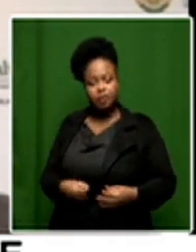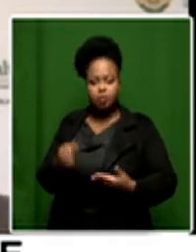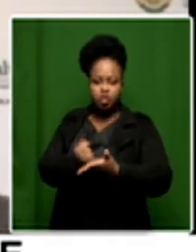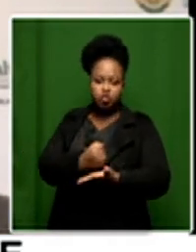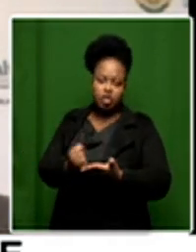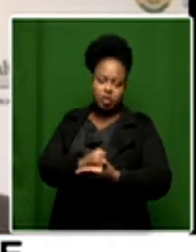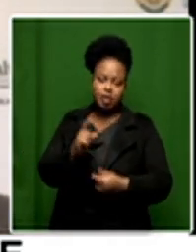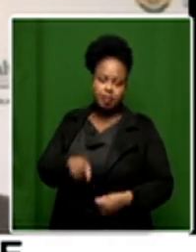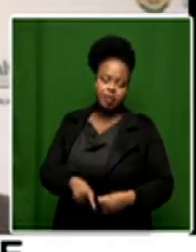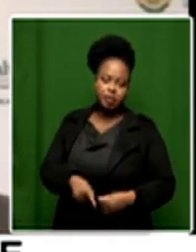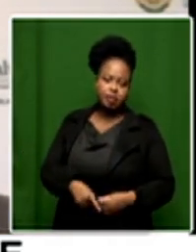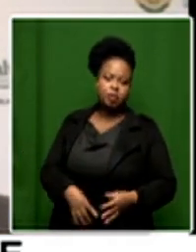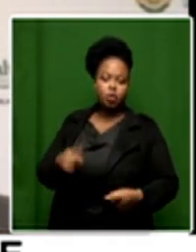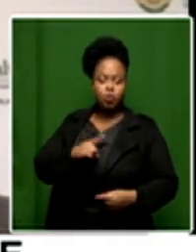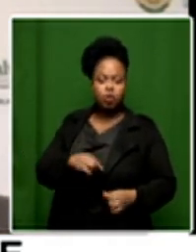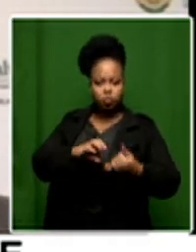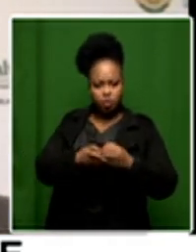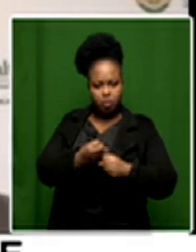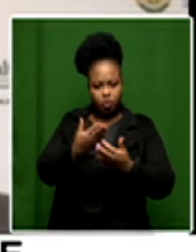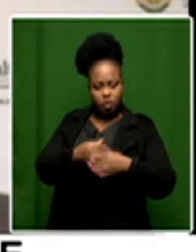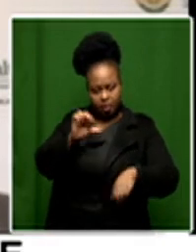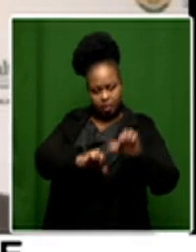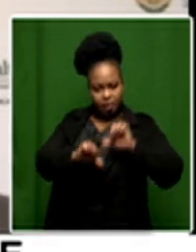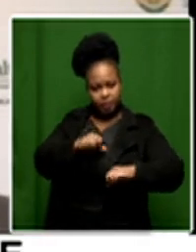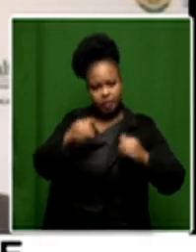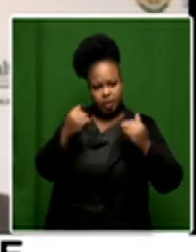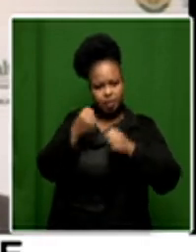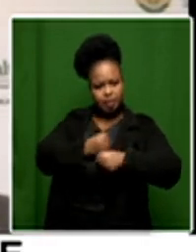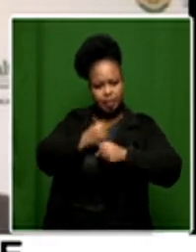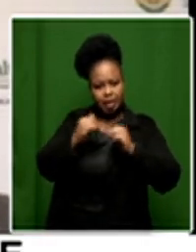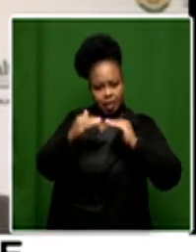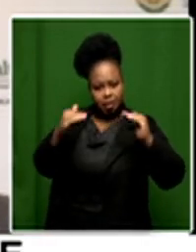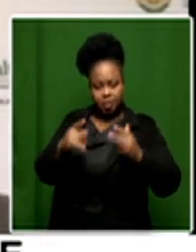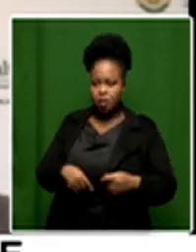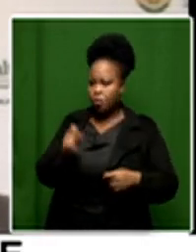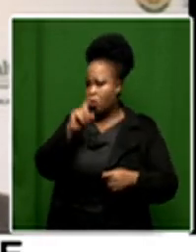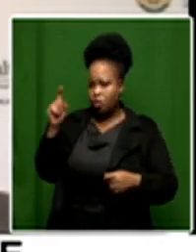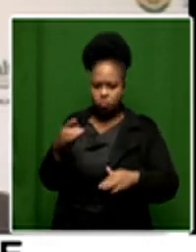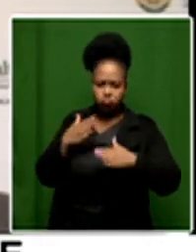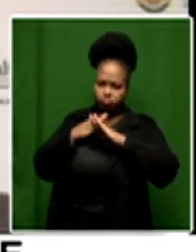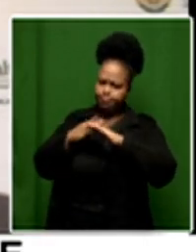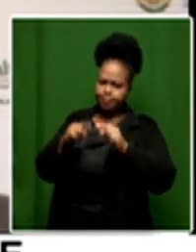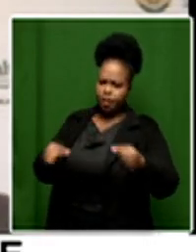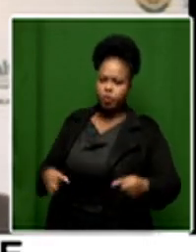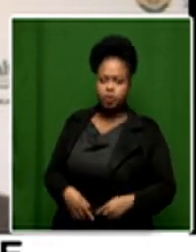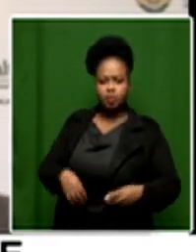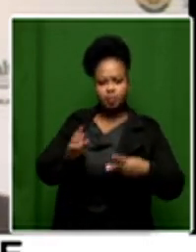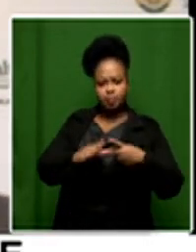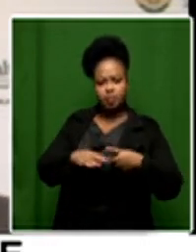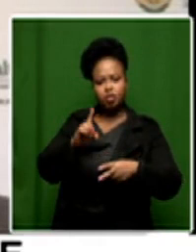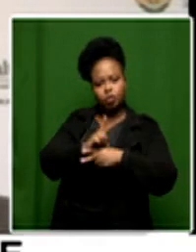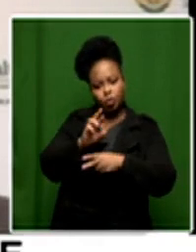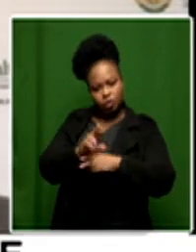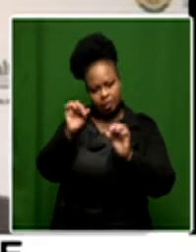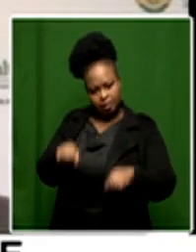register a trial which is in keeping with the scientific standards, which will not be blocked by anybody. And secondly, the doctors can